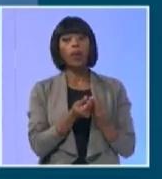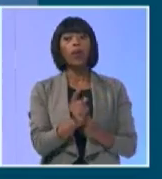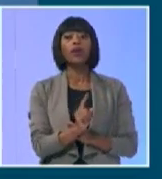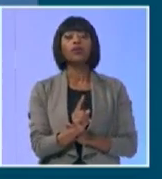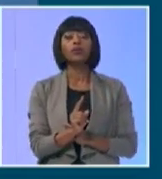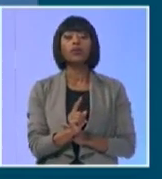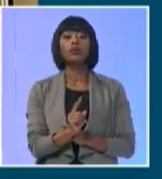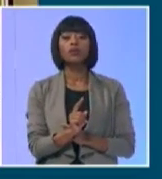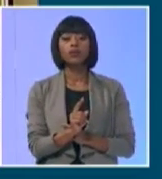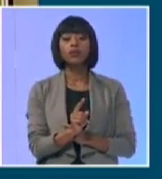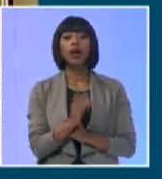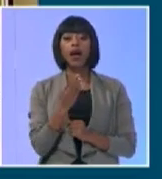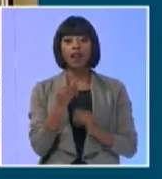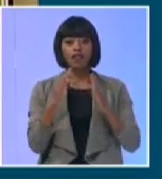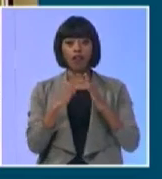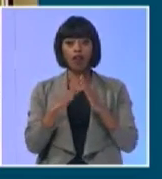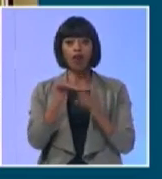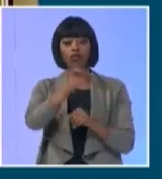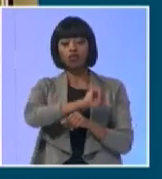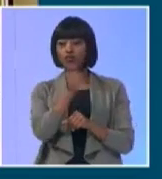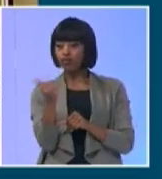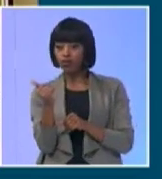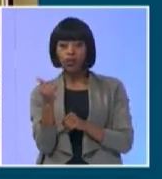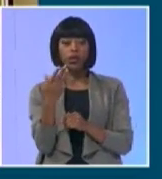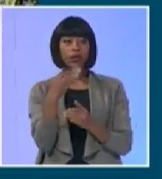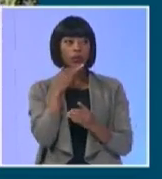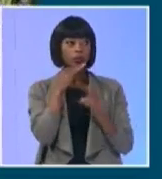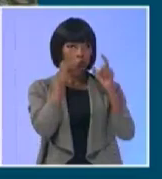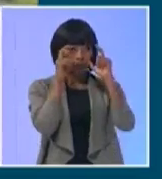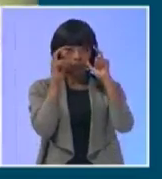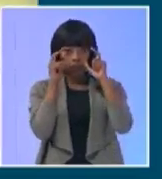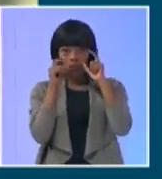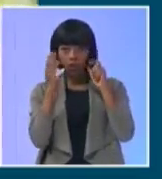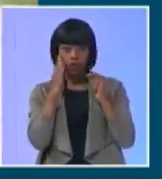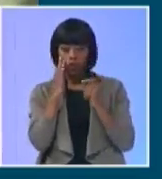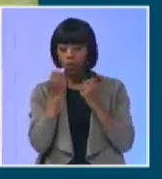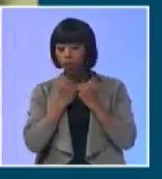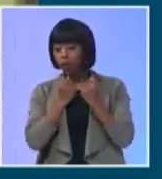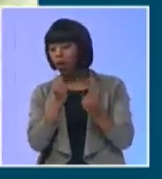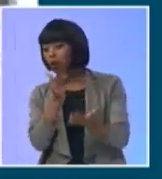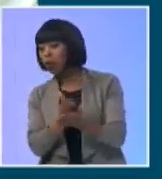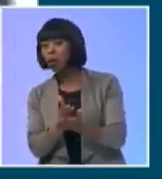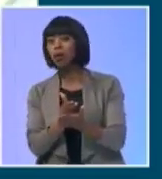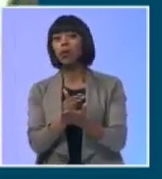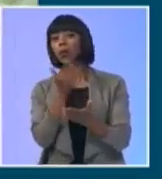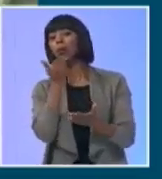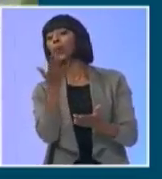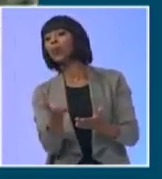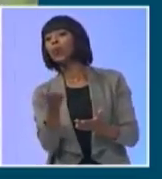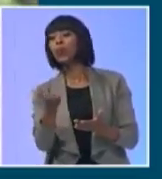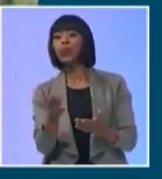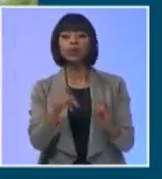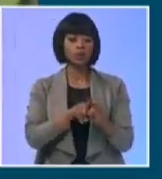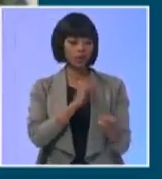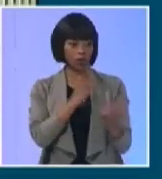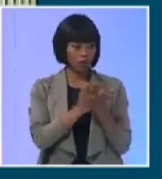is there are other homes that are not occupied around you, so be more aware of vehicles that are just parking off in the area. Make sure that